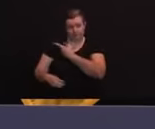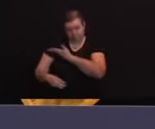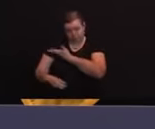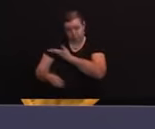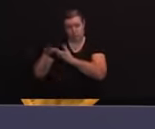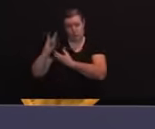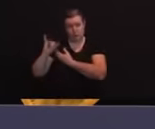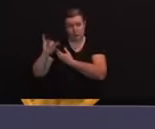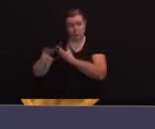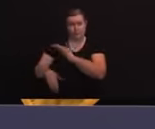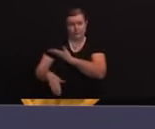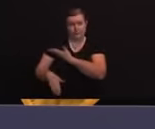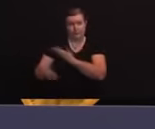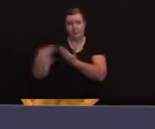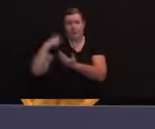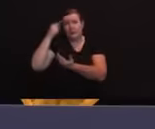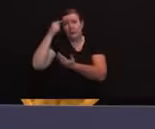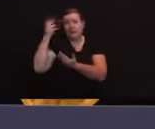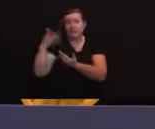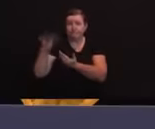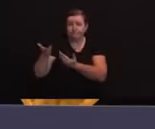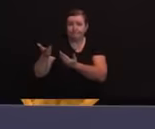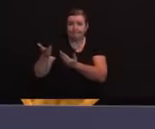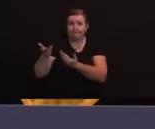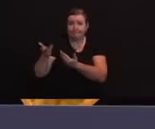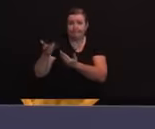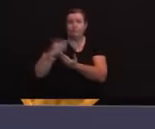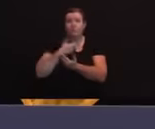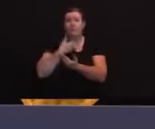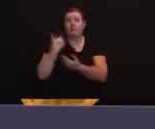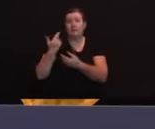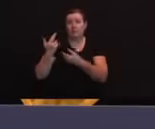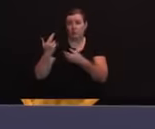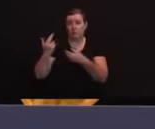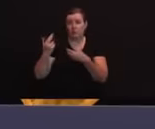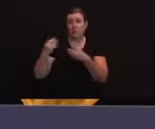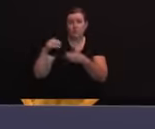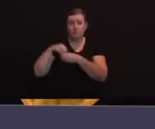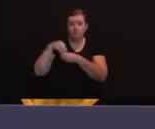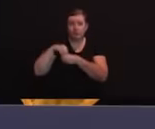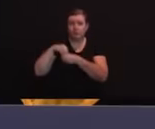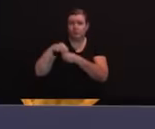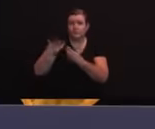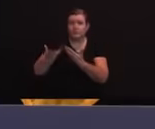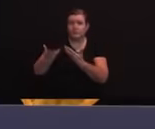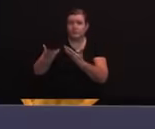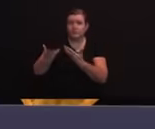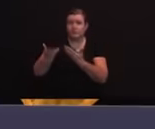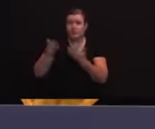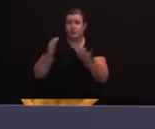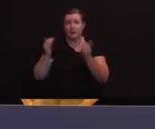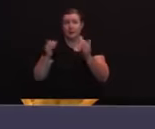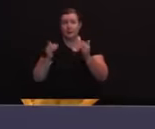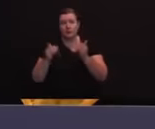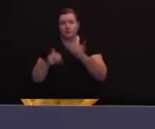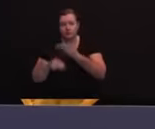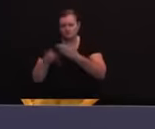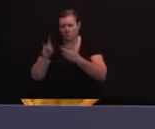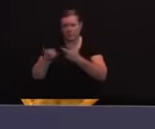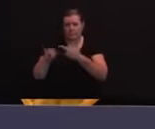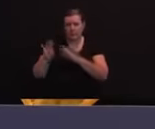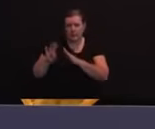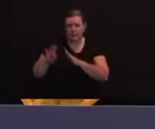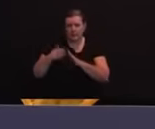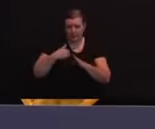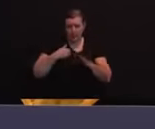my mind was measured if you compare Judy's behavior to my behavior, and I had more indoor